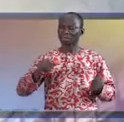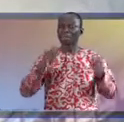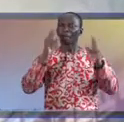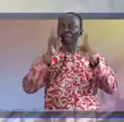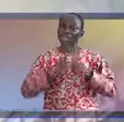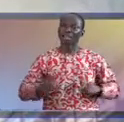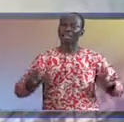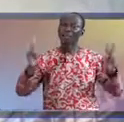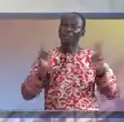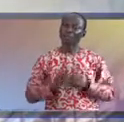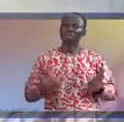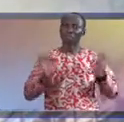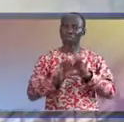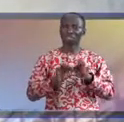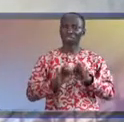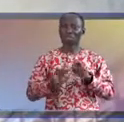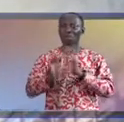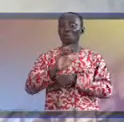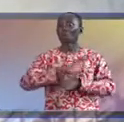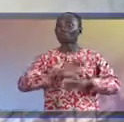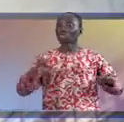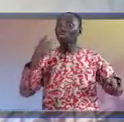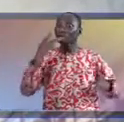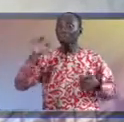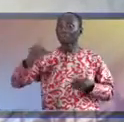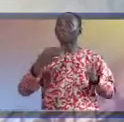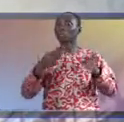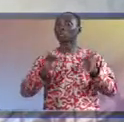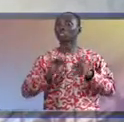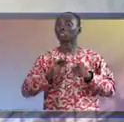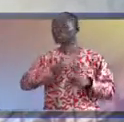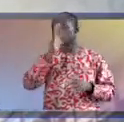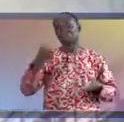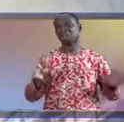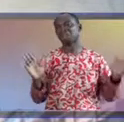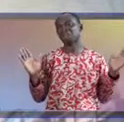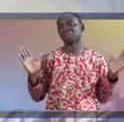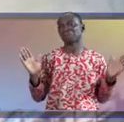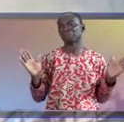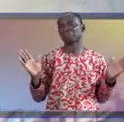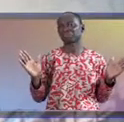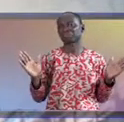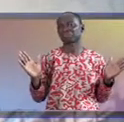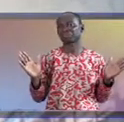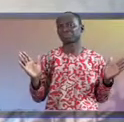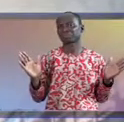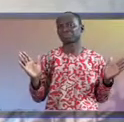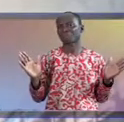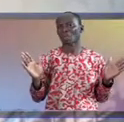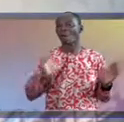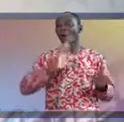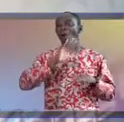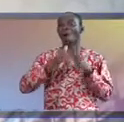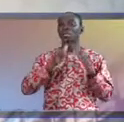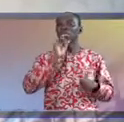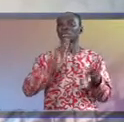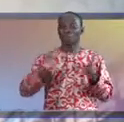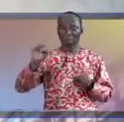se ehu hia nka o ma e ma sa wo oman no enim ana wo abrabo mu oman mu ni